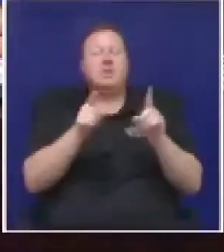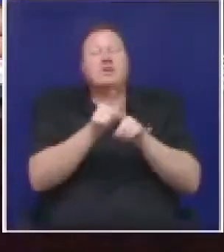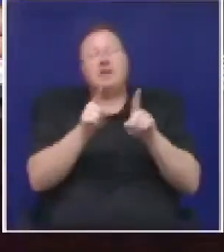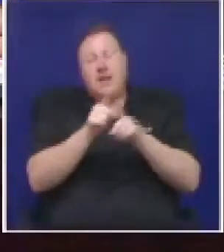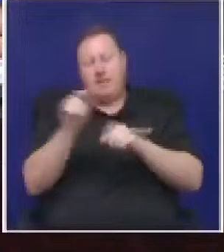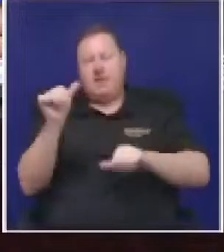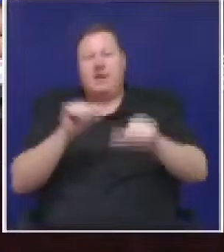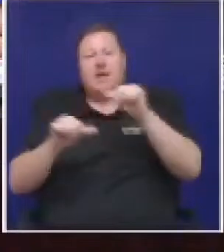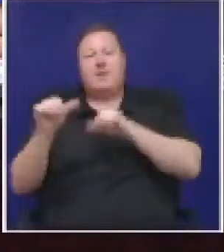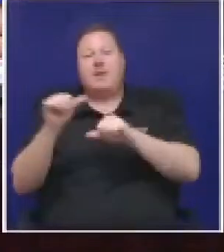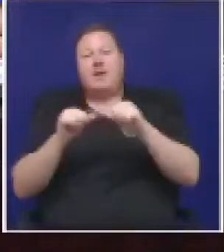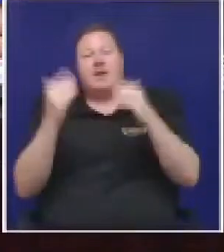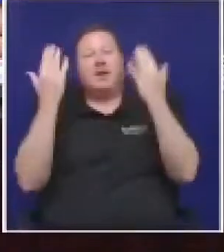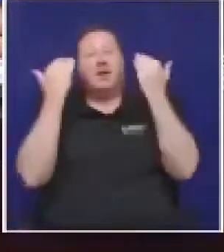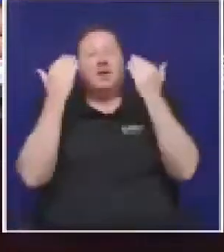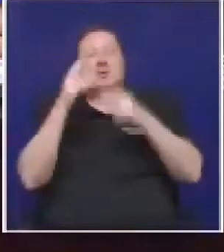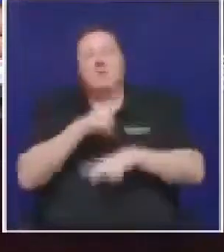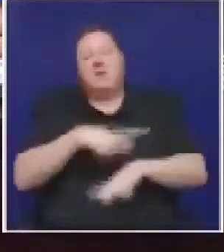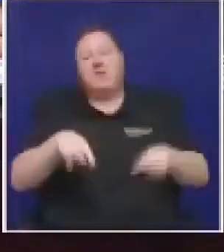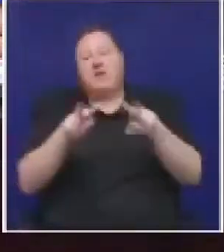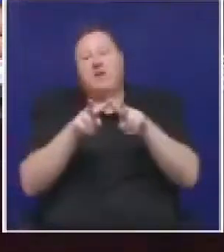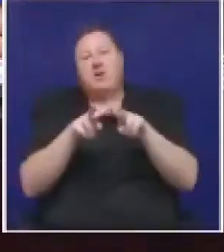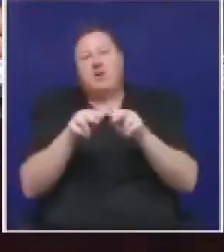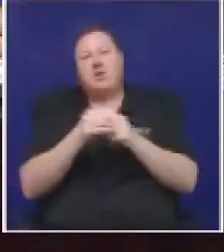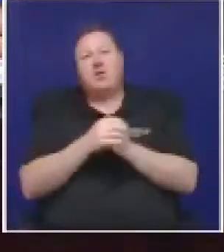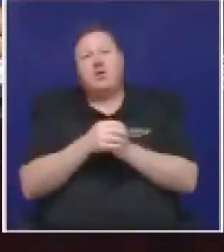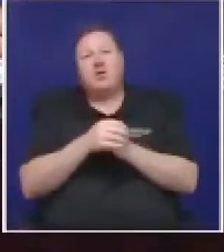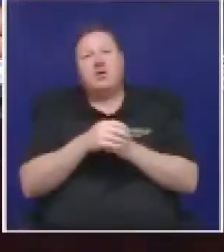chemicals, with an estimated value of over